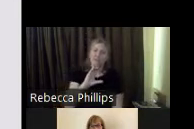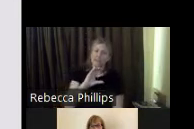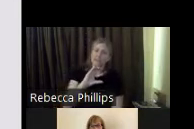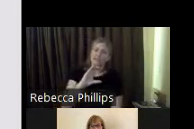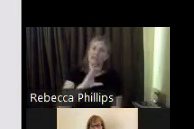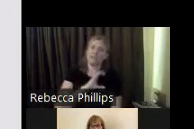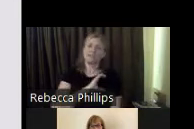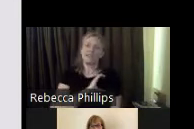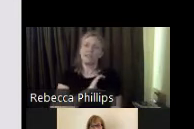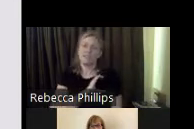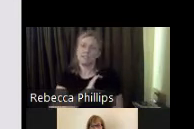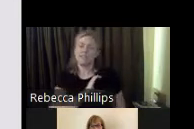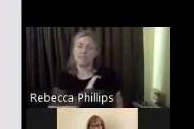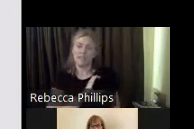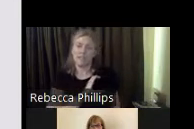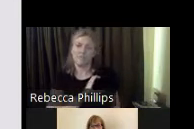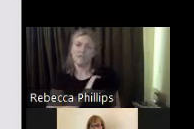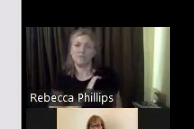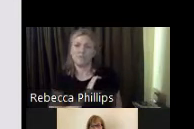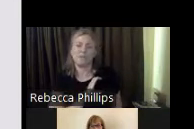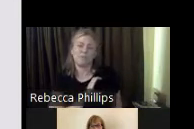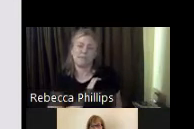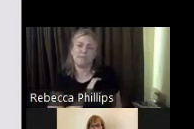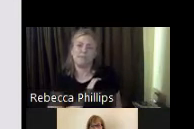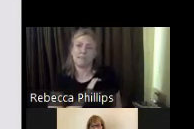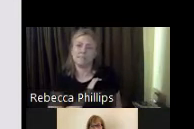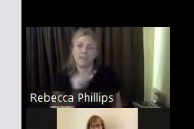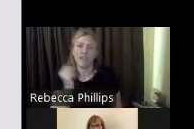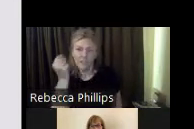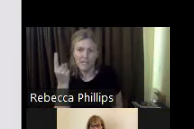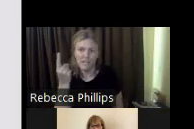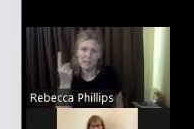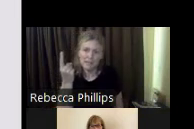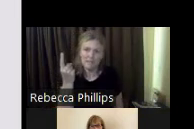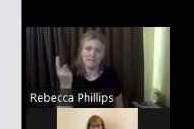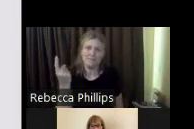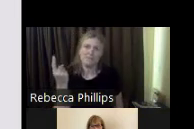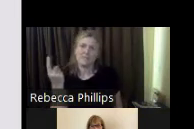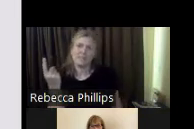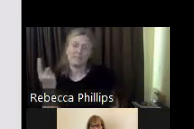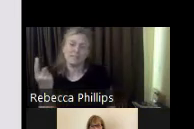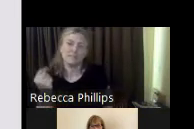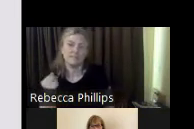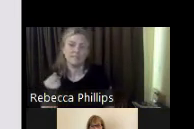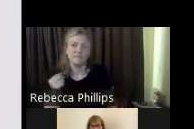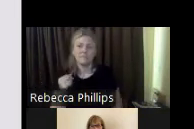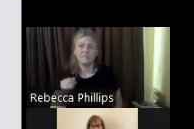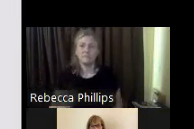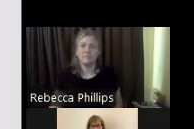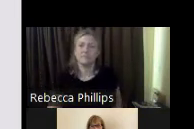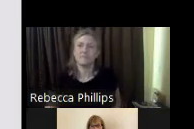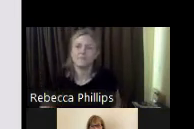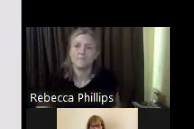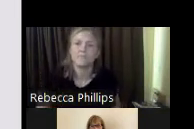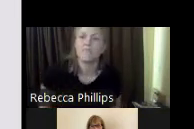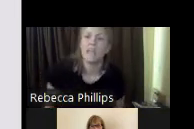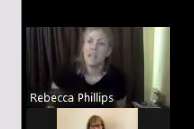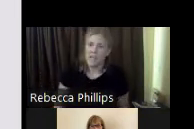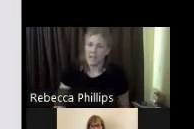I think the C will make more sense to them. They'll understand it better. I'm thinking sheriff as